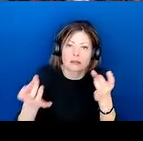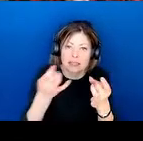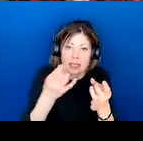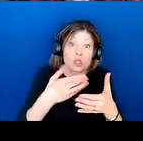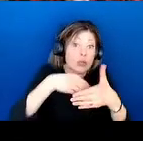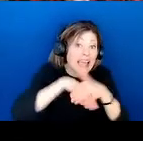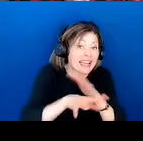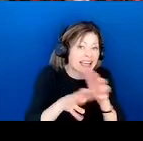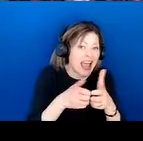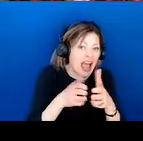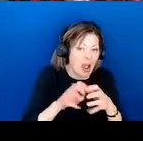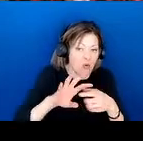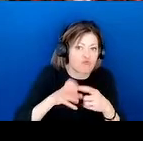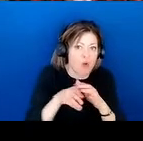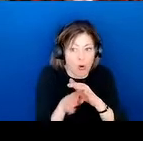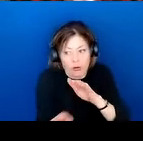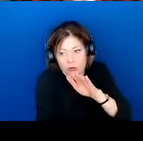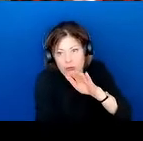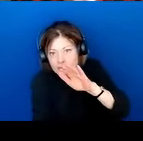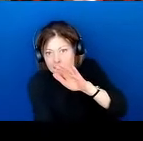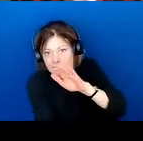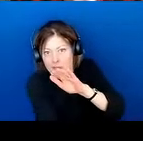rocks.